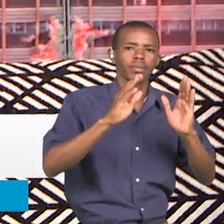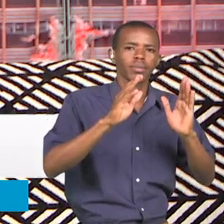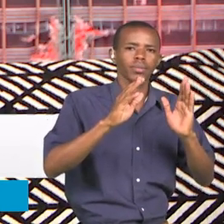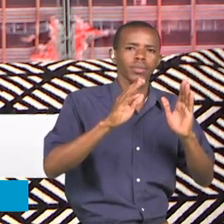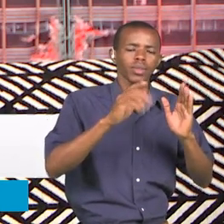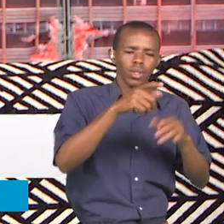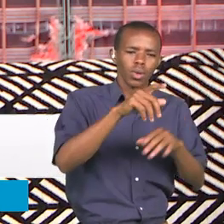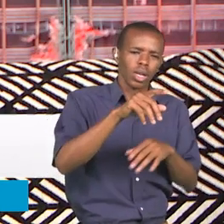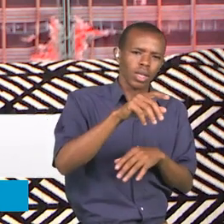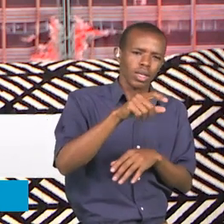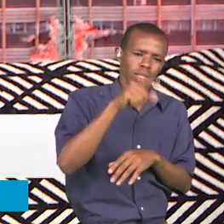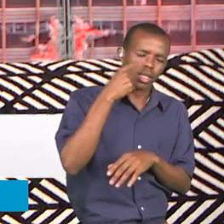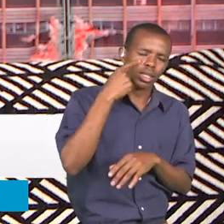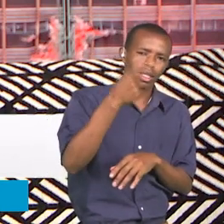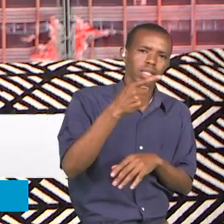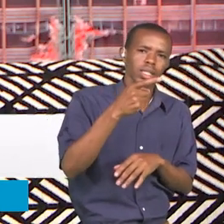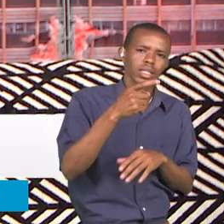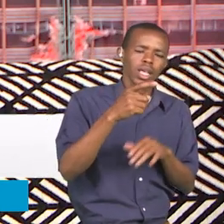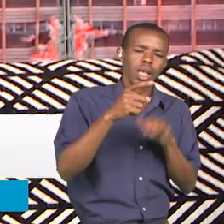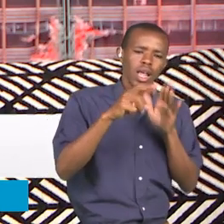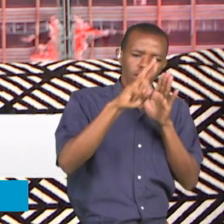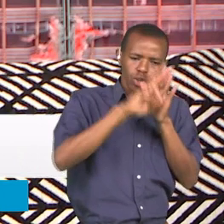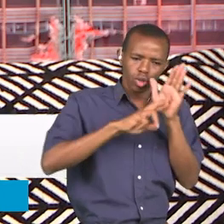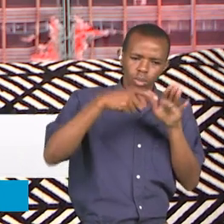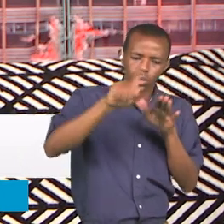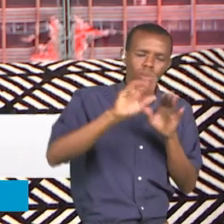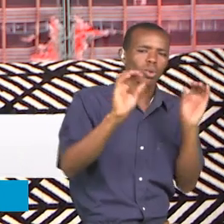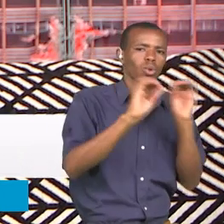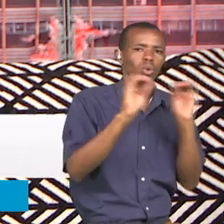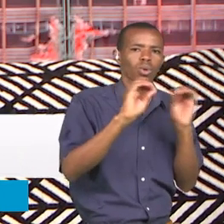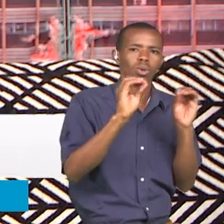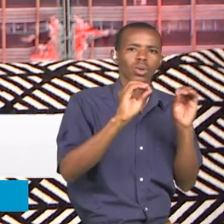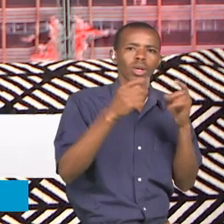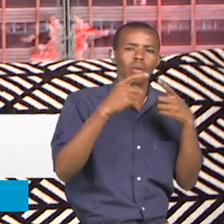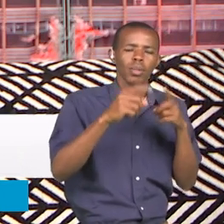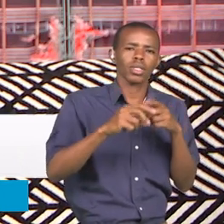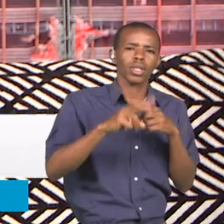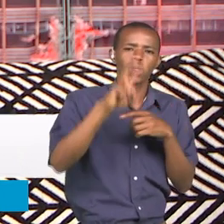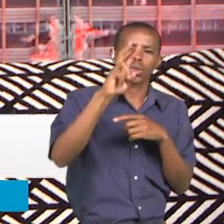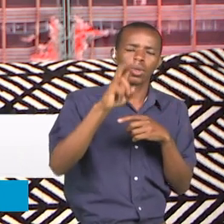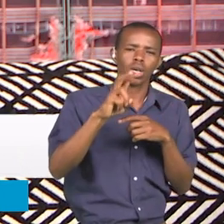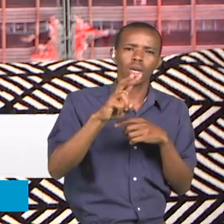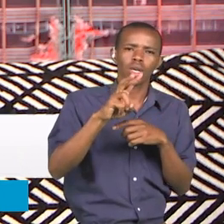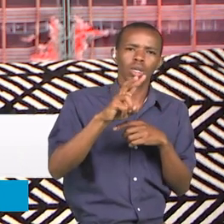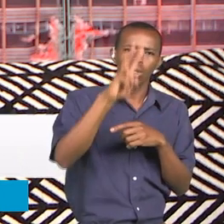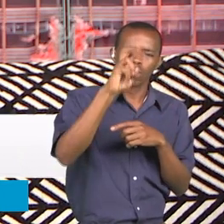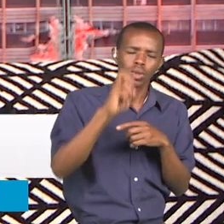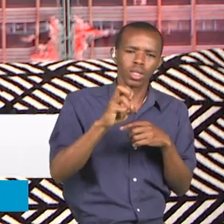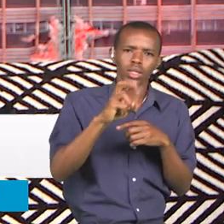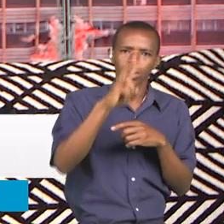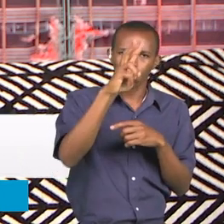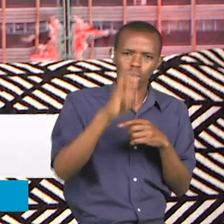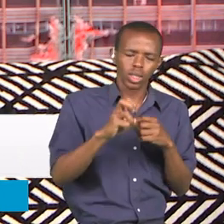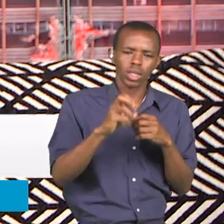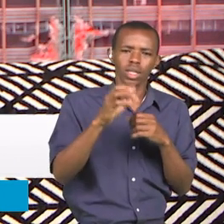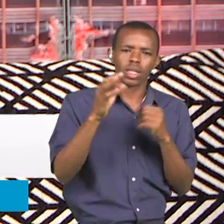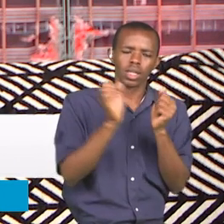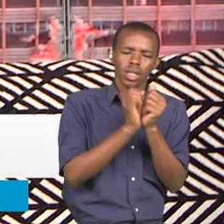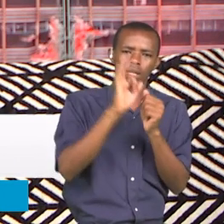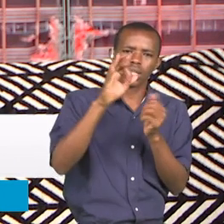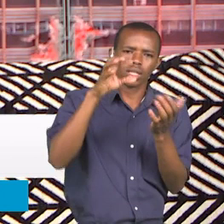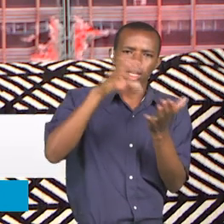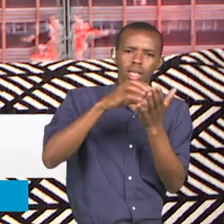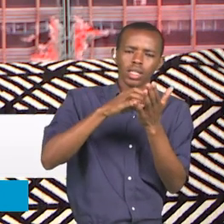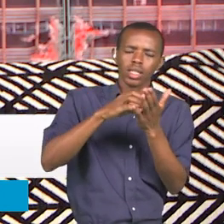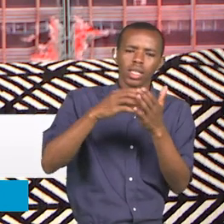actually find these in the legislation themselves. Okay. Although there's a 2013 case in the Kenya High Court, okay, that